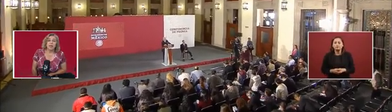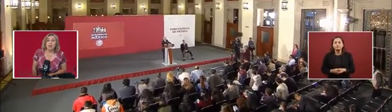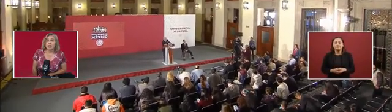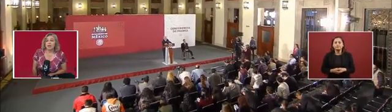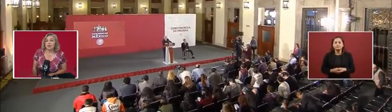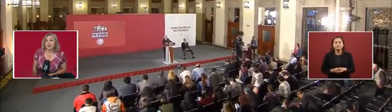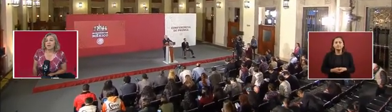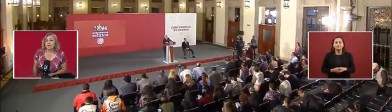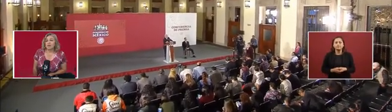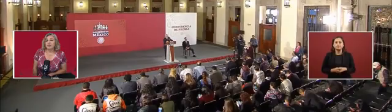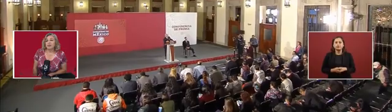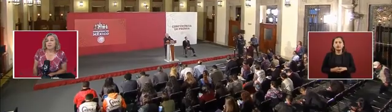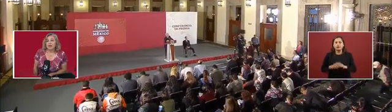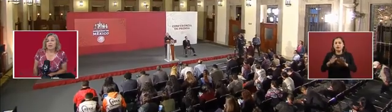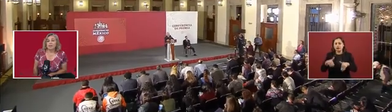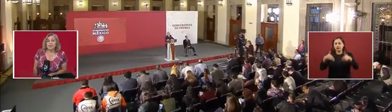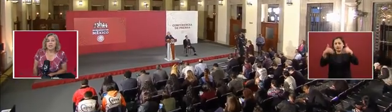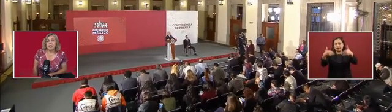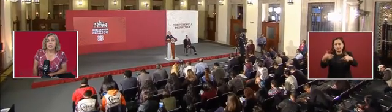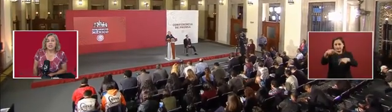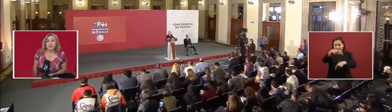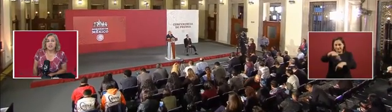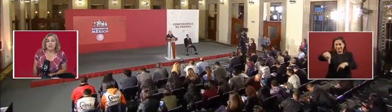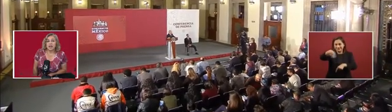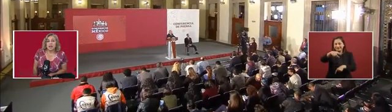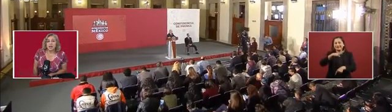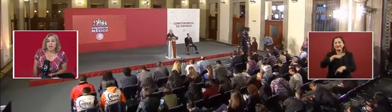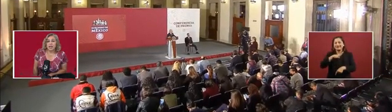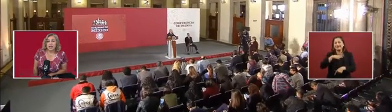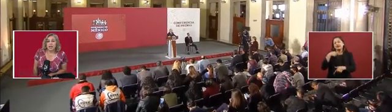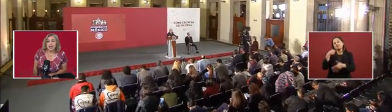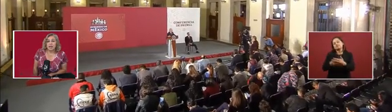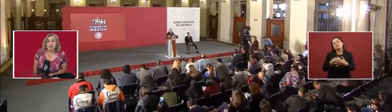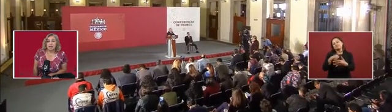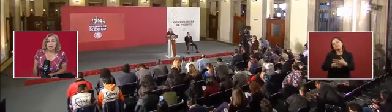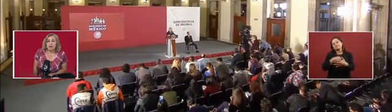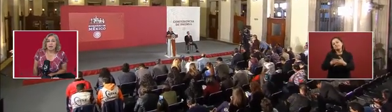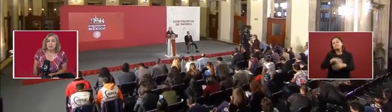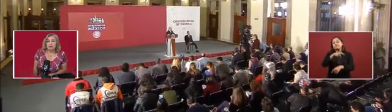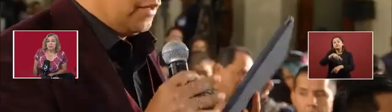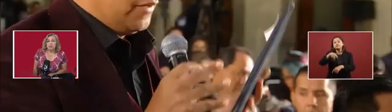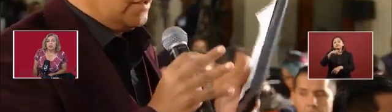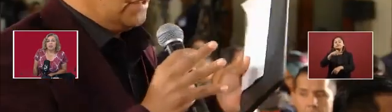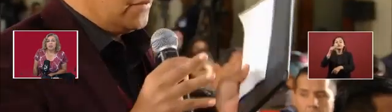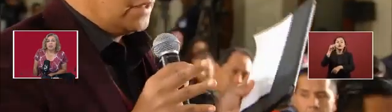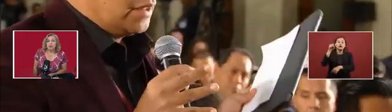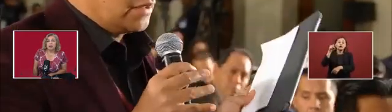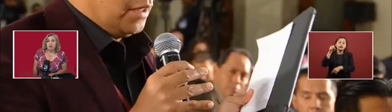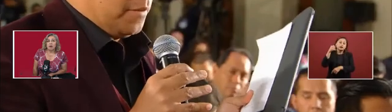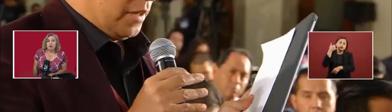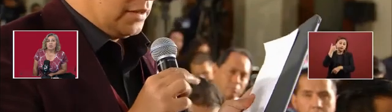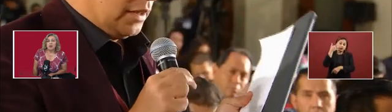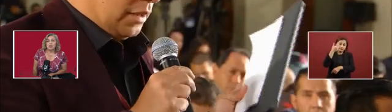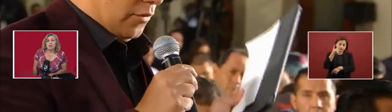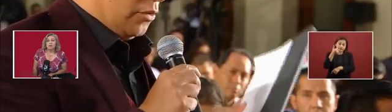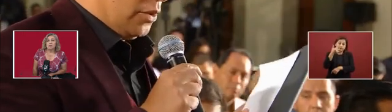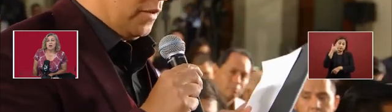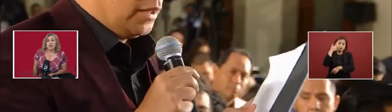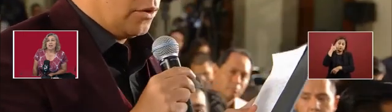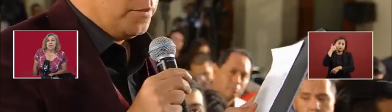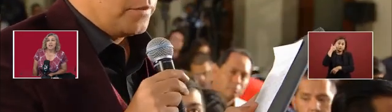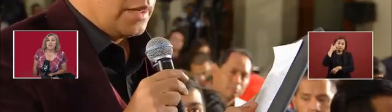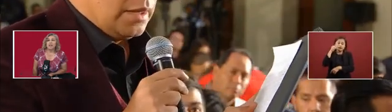with all of us will Todos tenemos que gain a ayudar. better society. We all need to help. Esto que estamos hablando del dengue pues nos ayuda. This, what we were Sí, talking se about hace la dengue, it prevención.